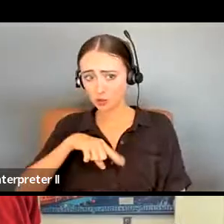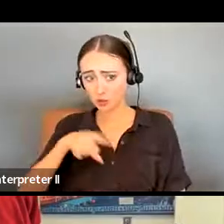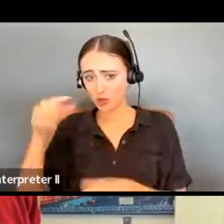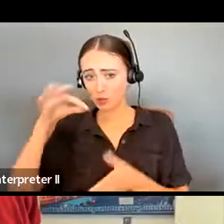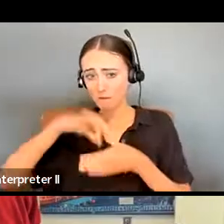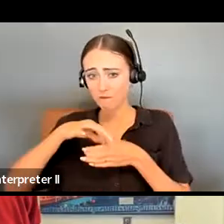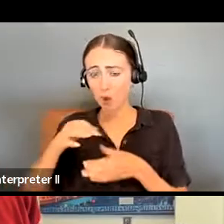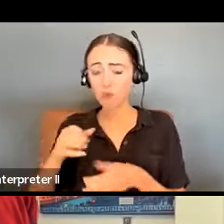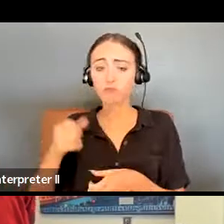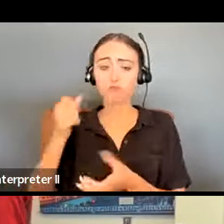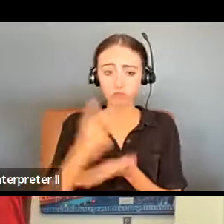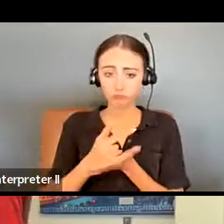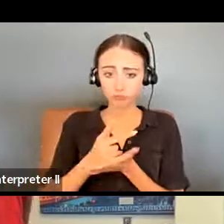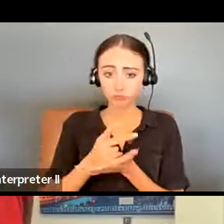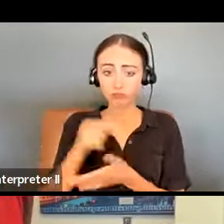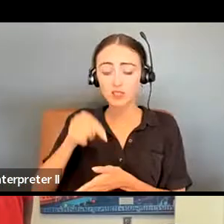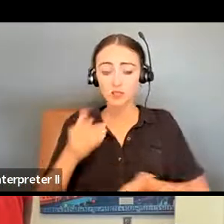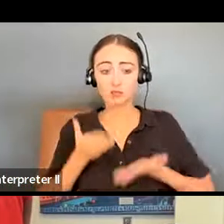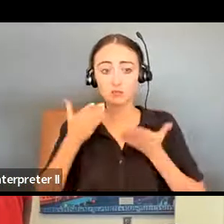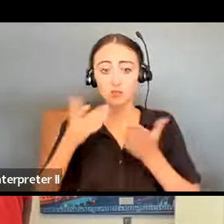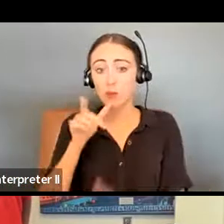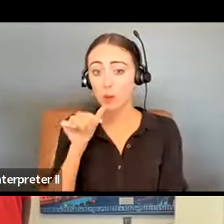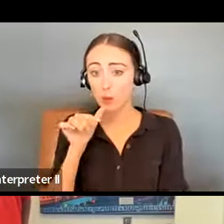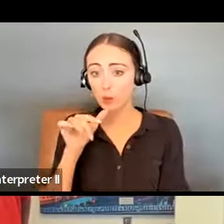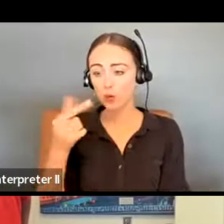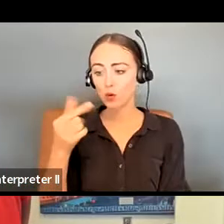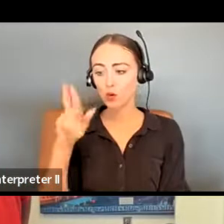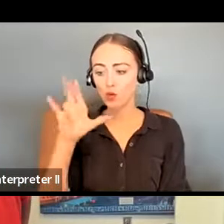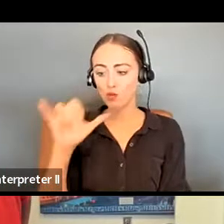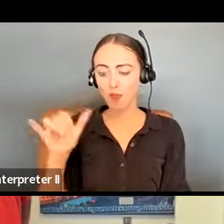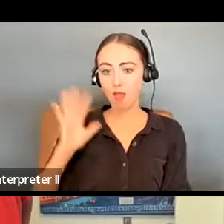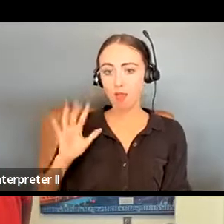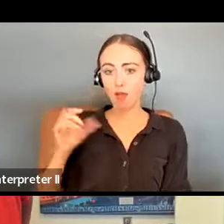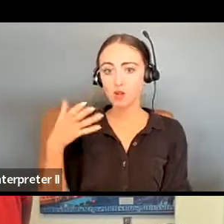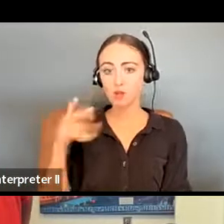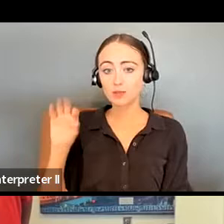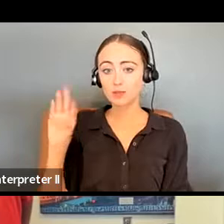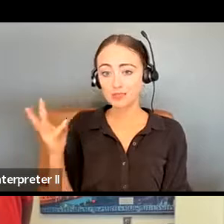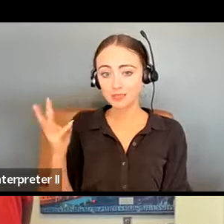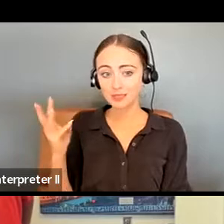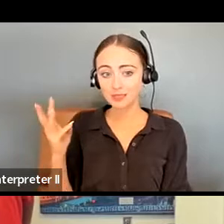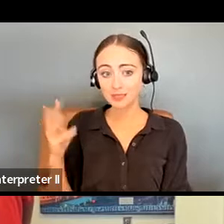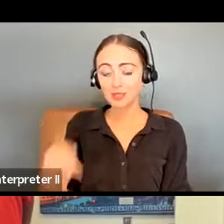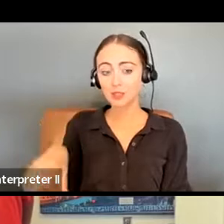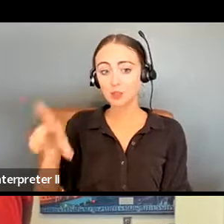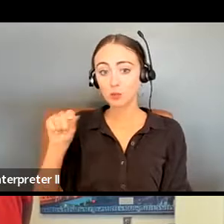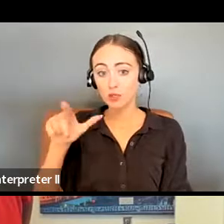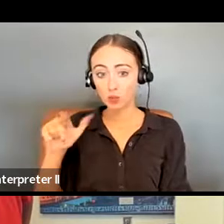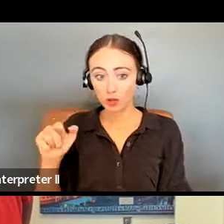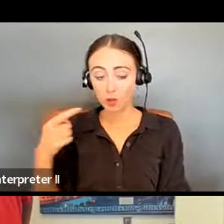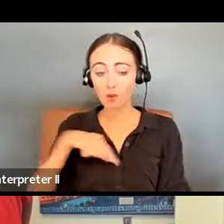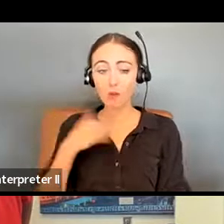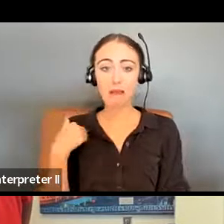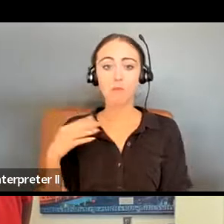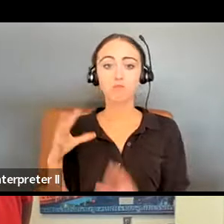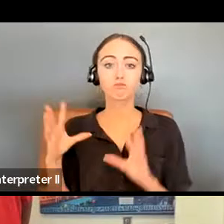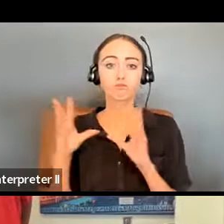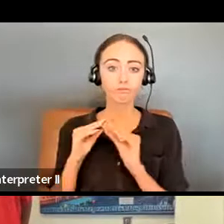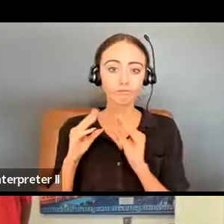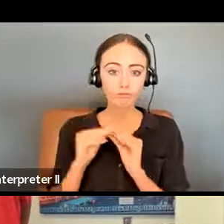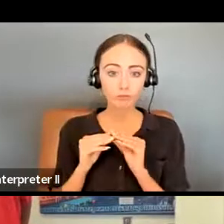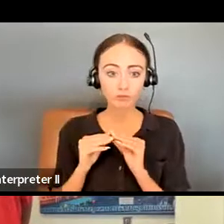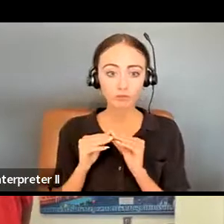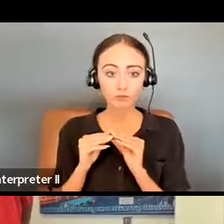affirmatively. This legislation was introduced by Councilmember Gray on October 6, 2021. Committee of the Whole held a public